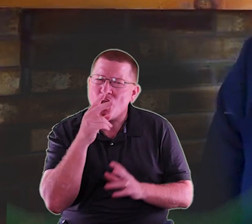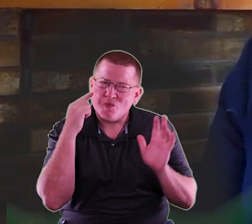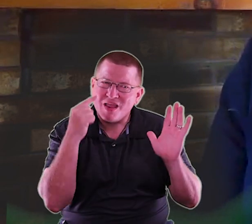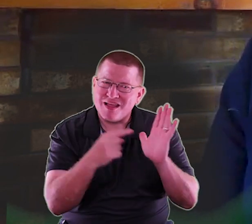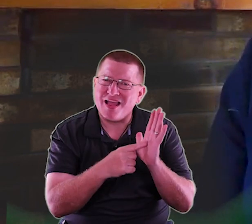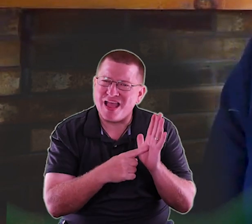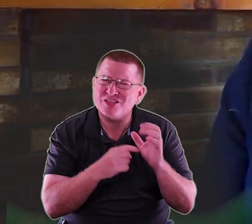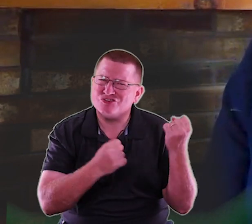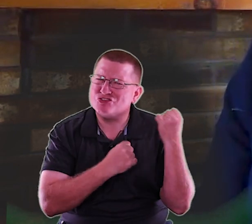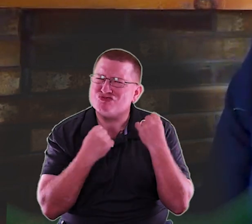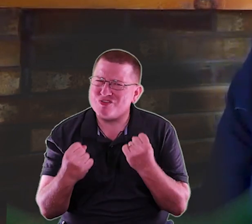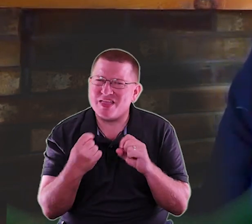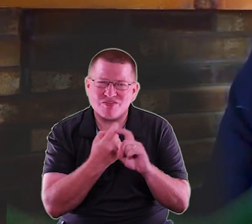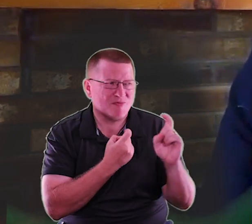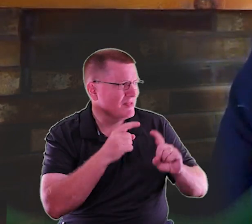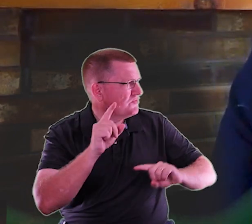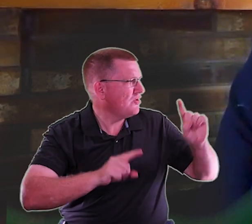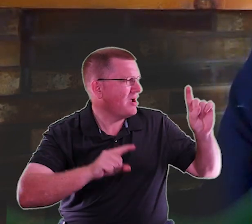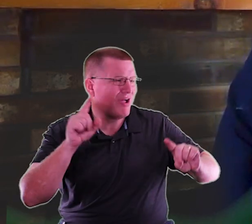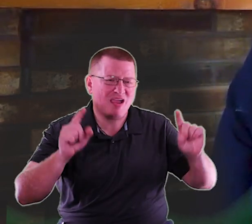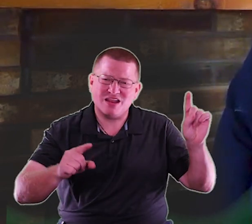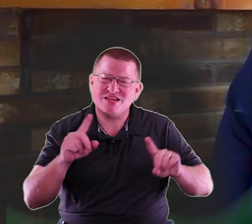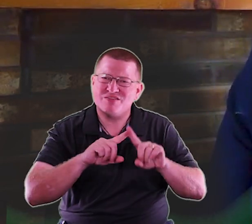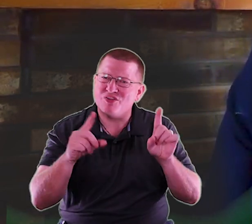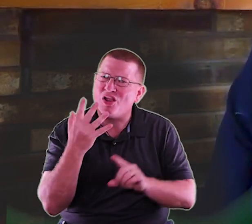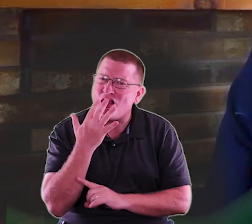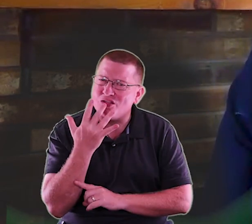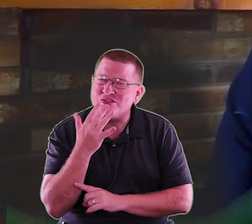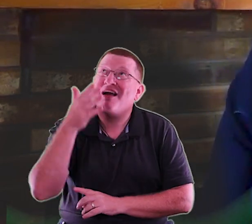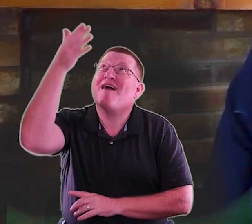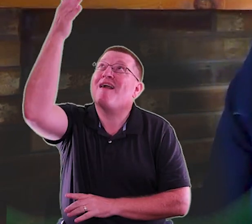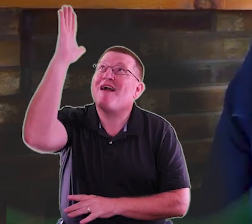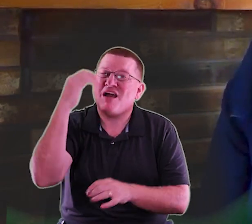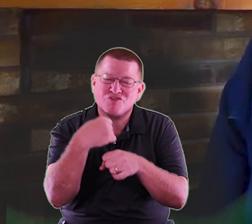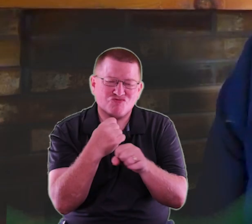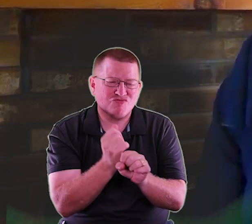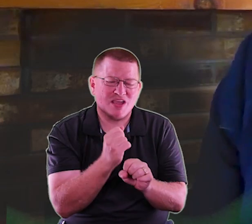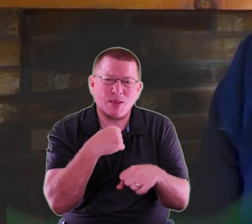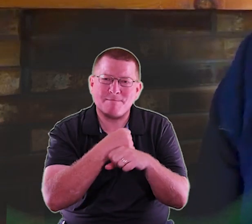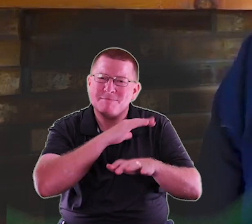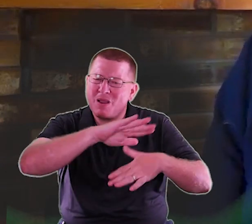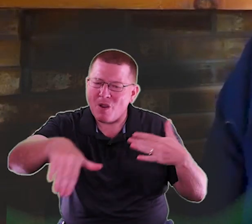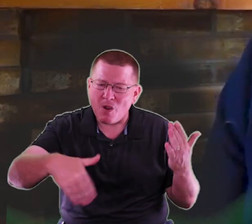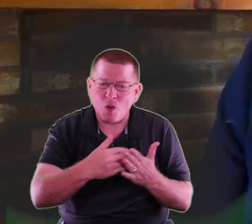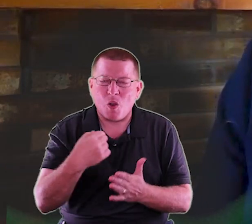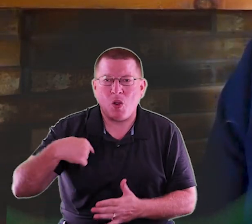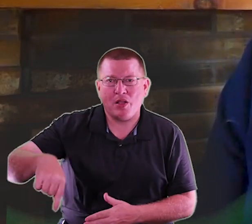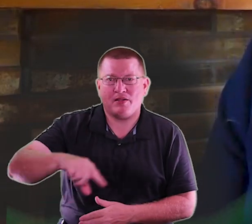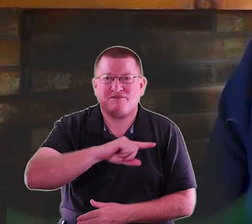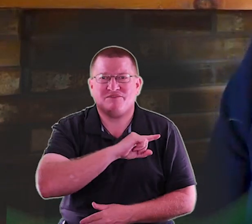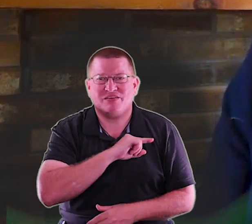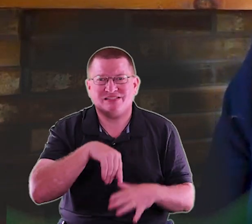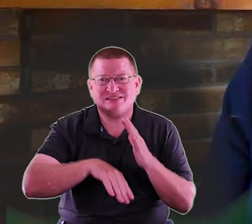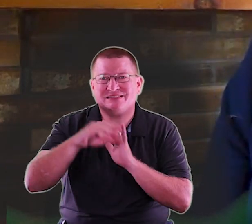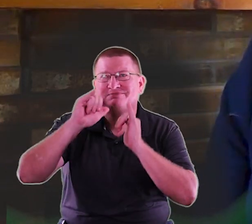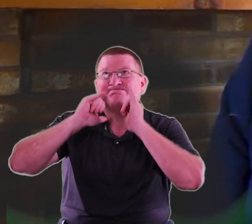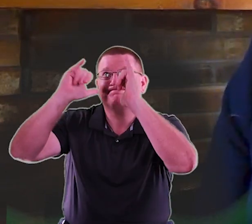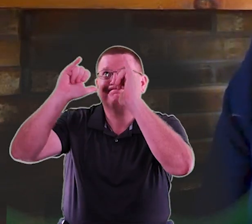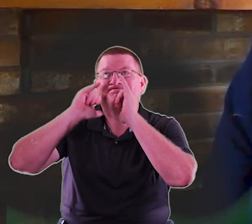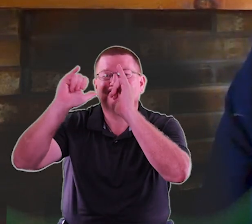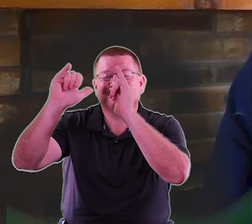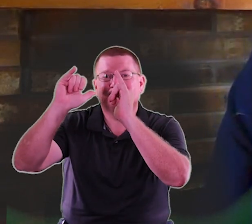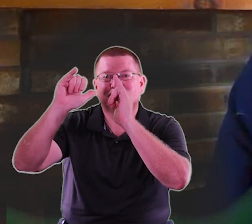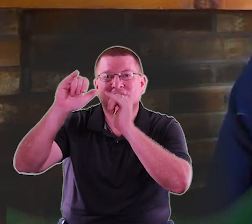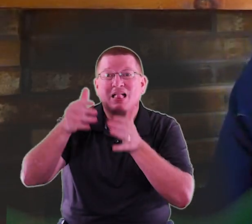all our many colors. And God is creator, made all of us in God's image.